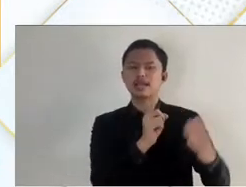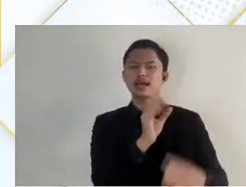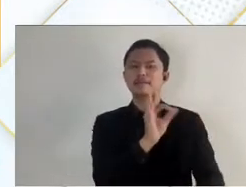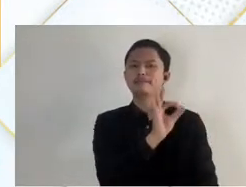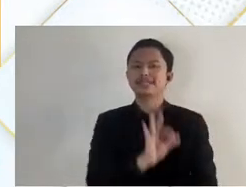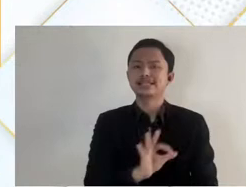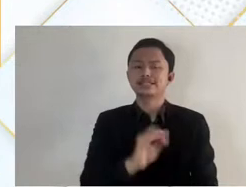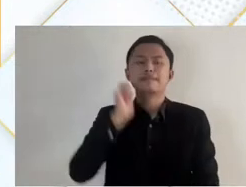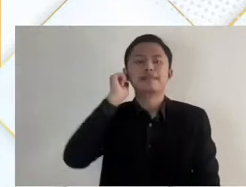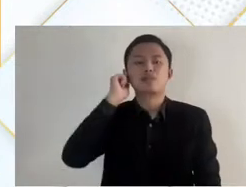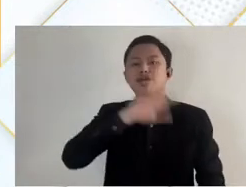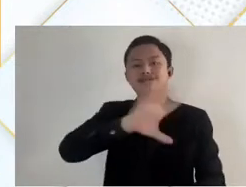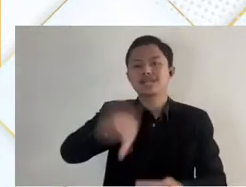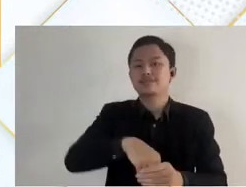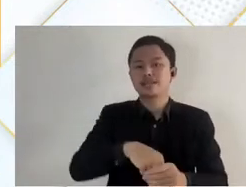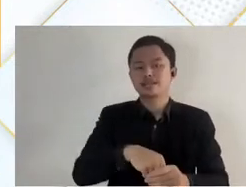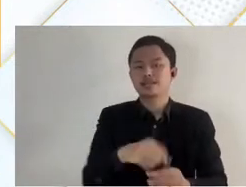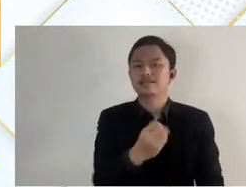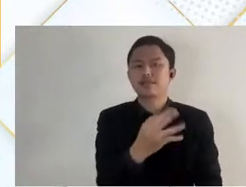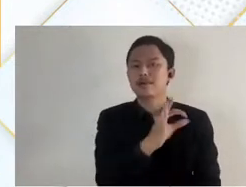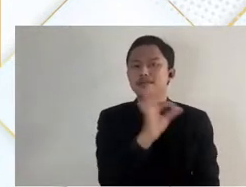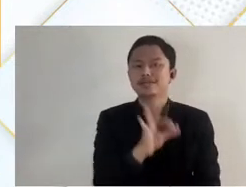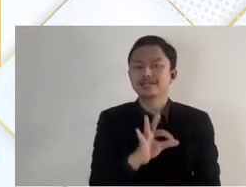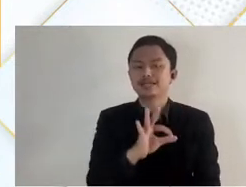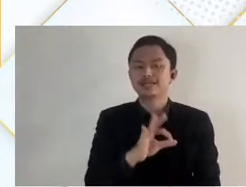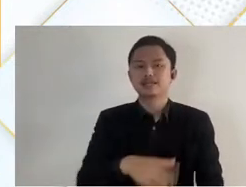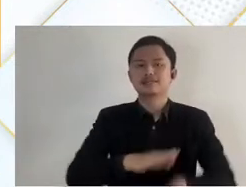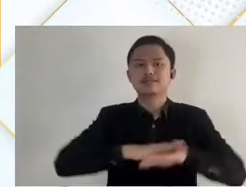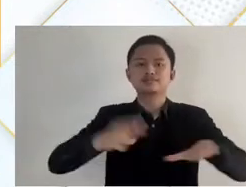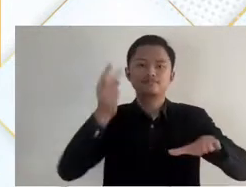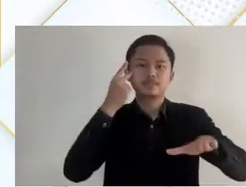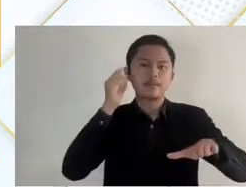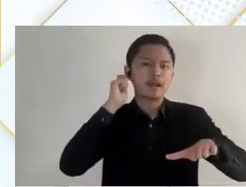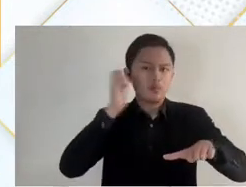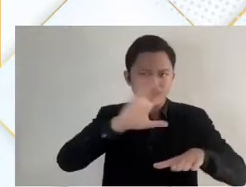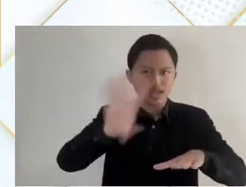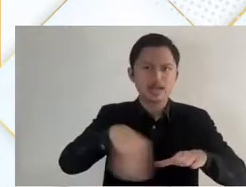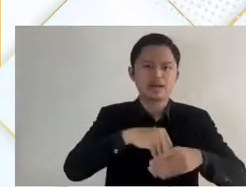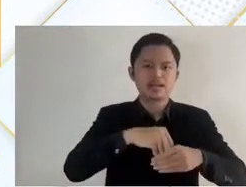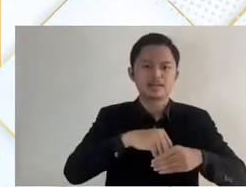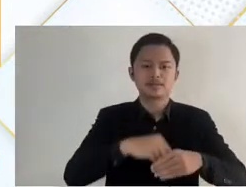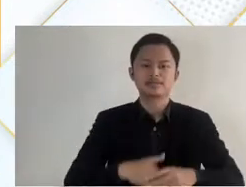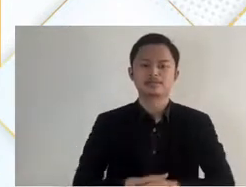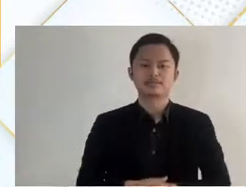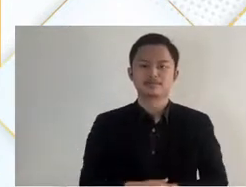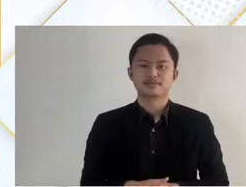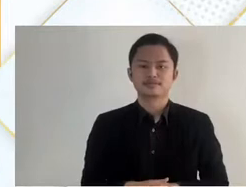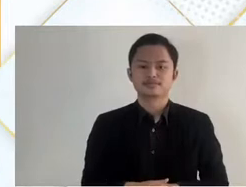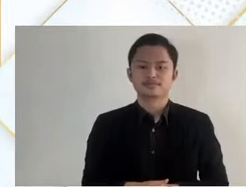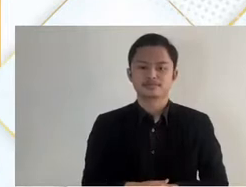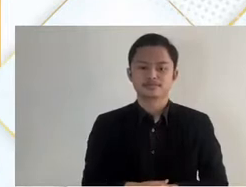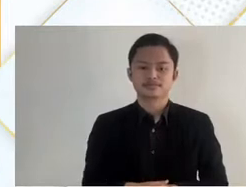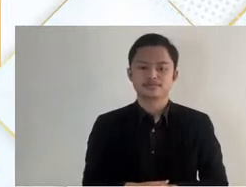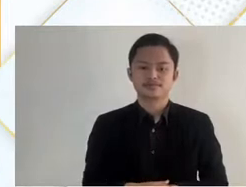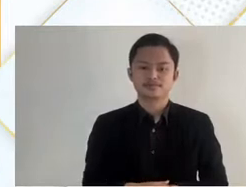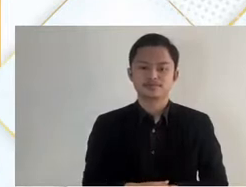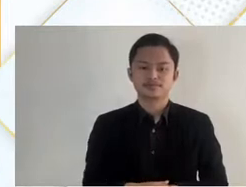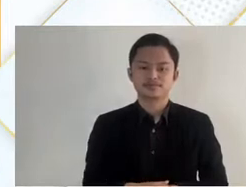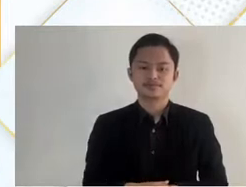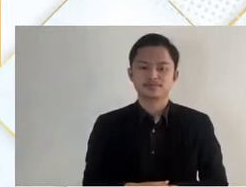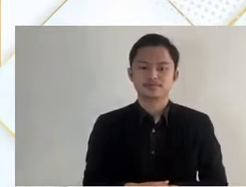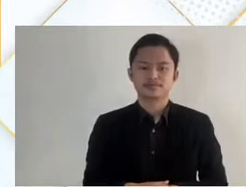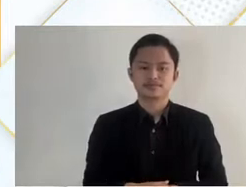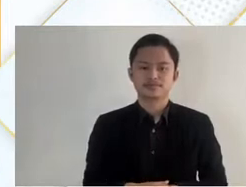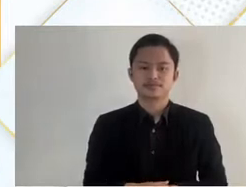women in peacekeeping. Operative paragraph four states, further urges the Secretary General